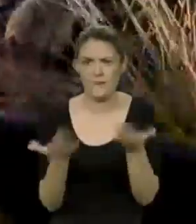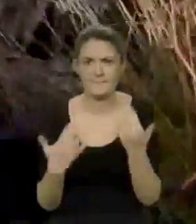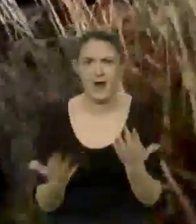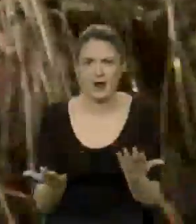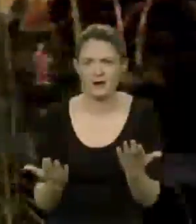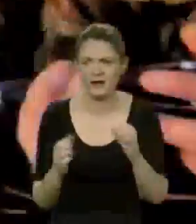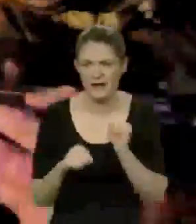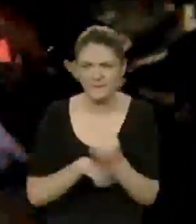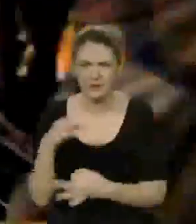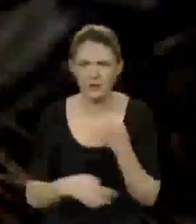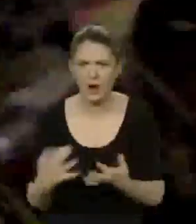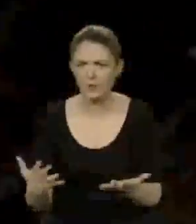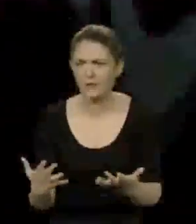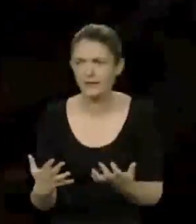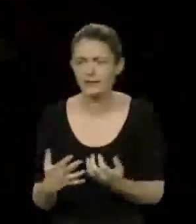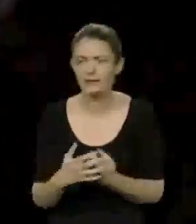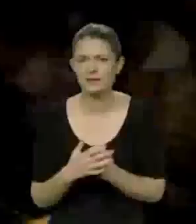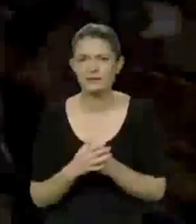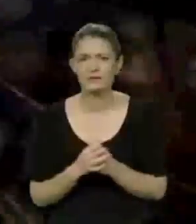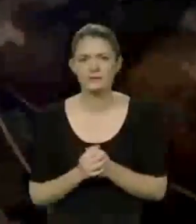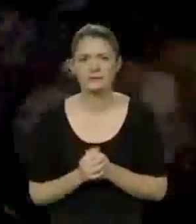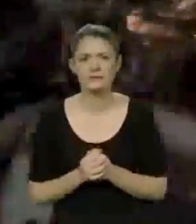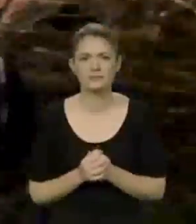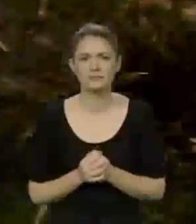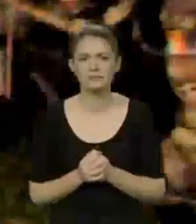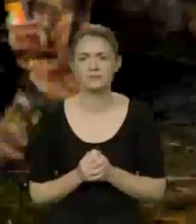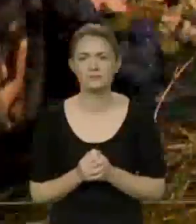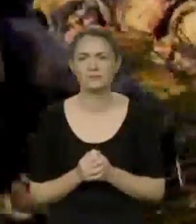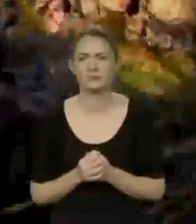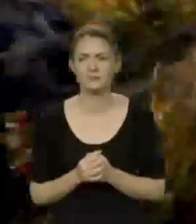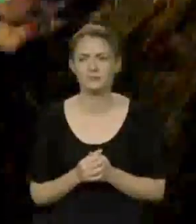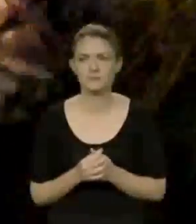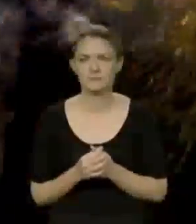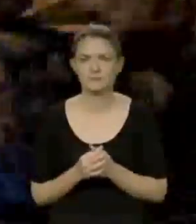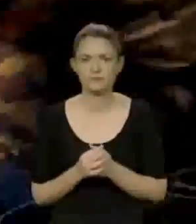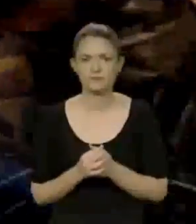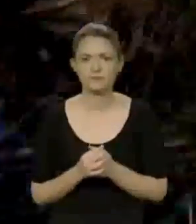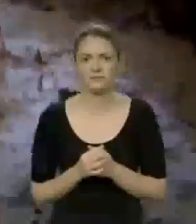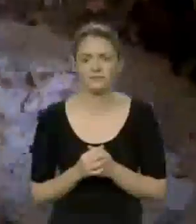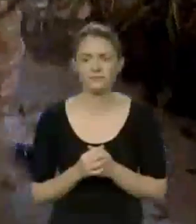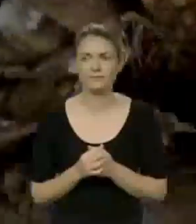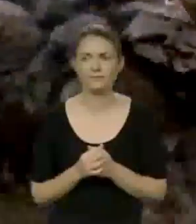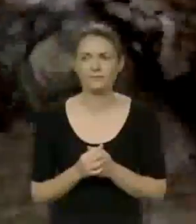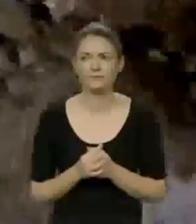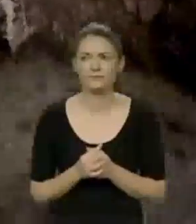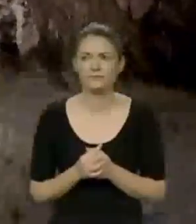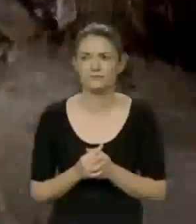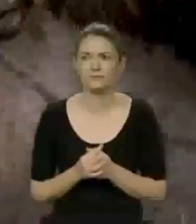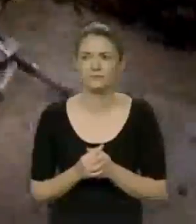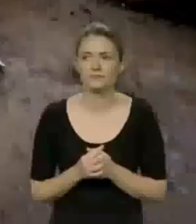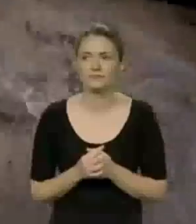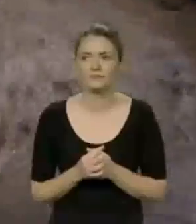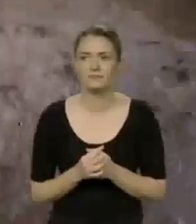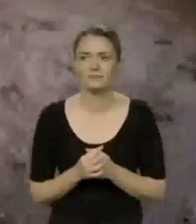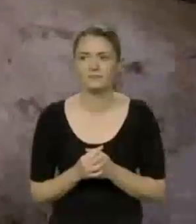come on! Keep going! Let's keep it going! Bit of aggression! Let's go, that's